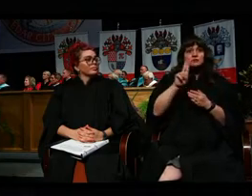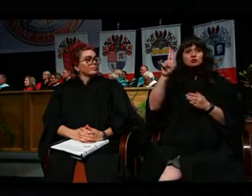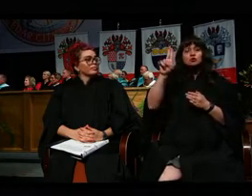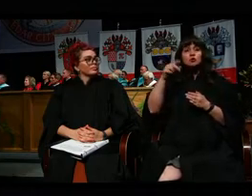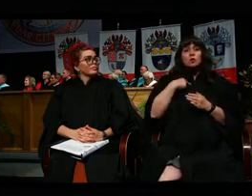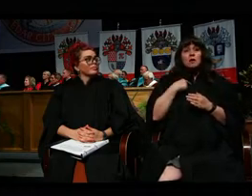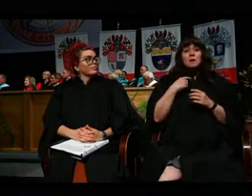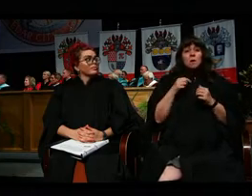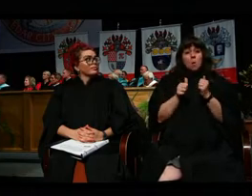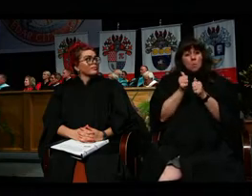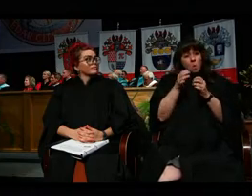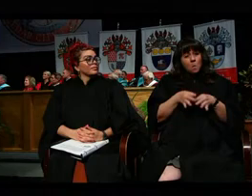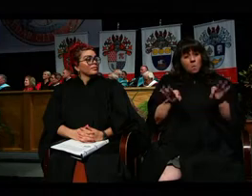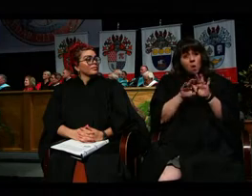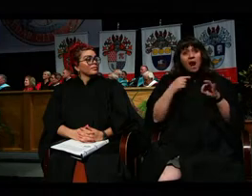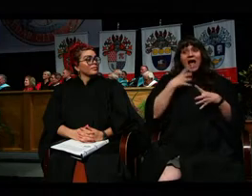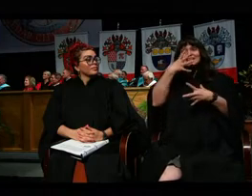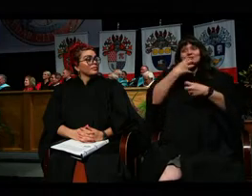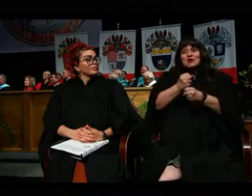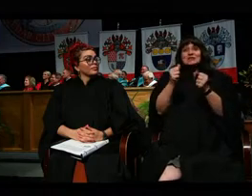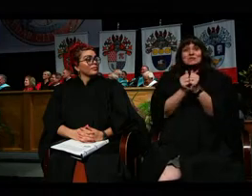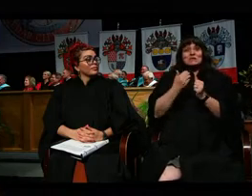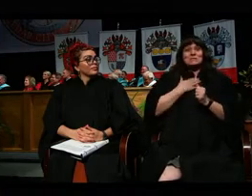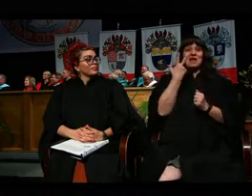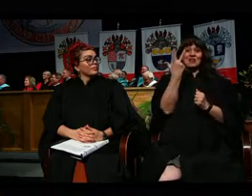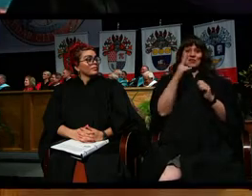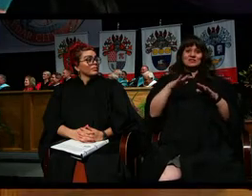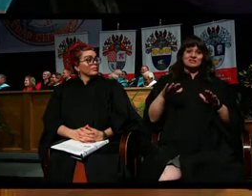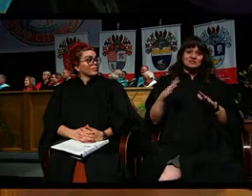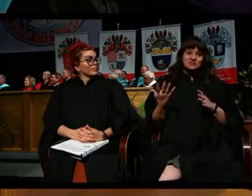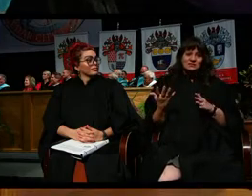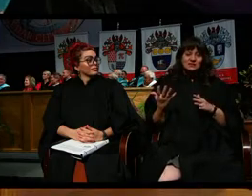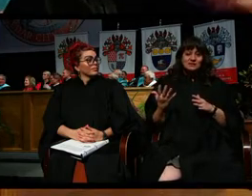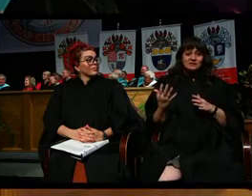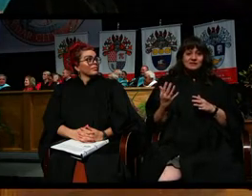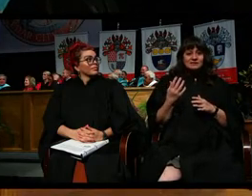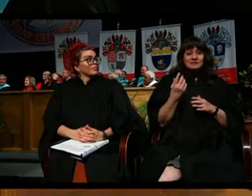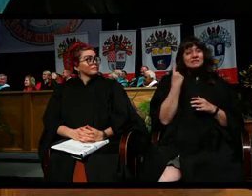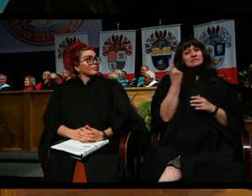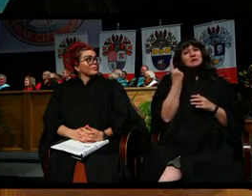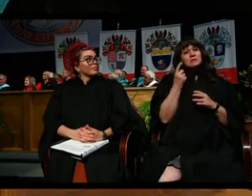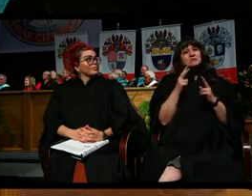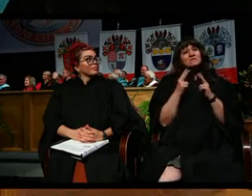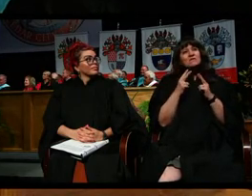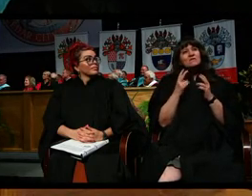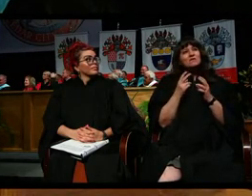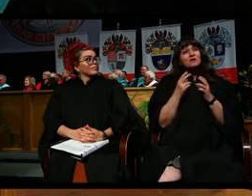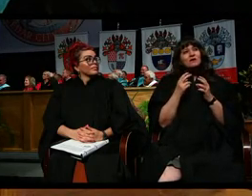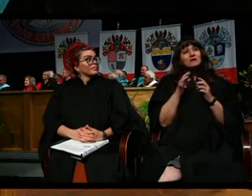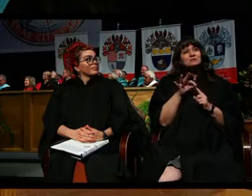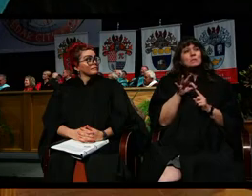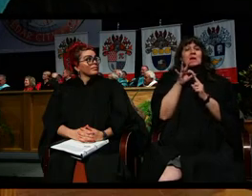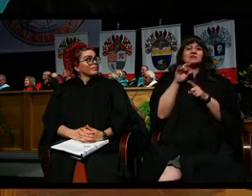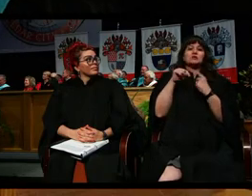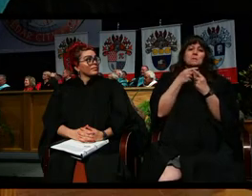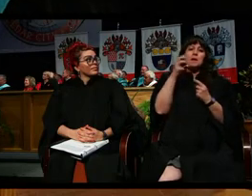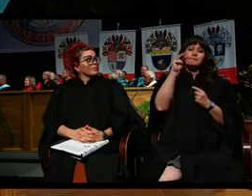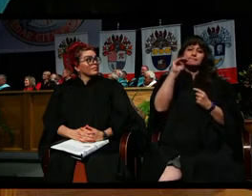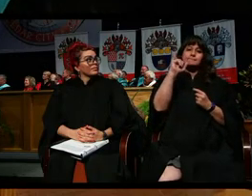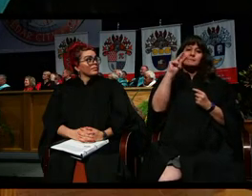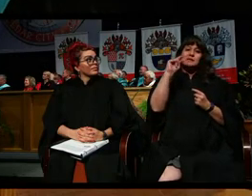trust her with my three kids. And I'm here to tell you there's something very special about Mindy, and that